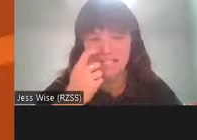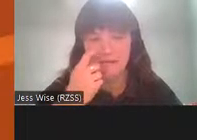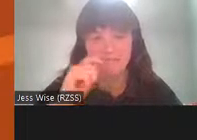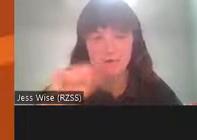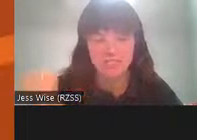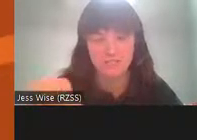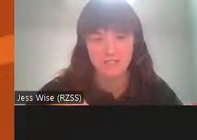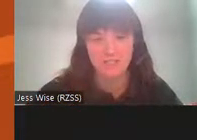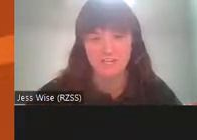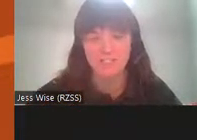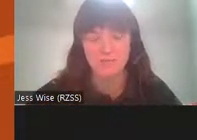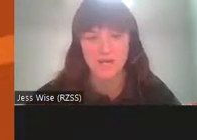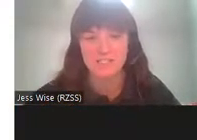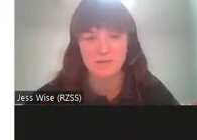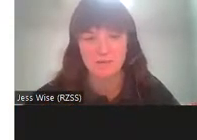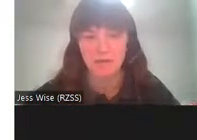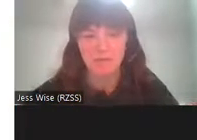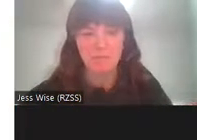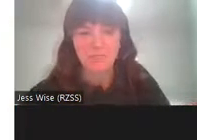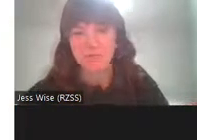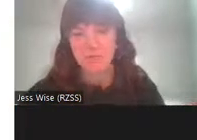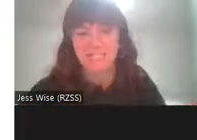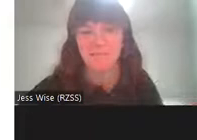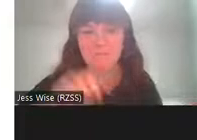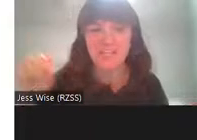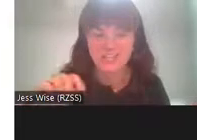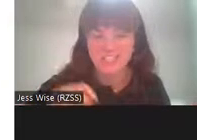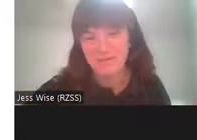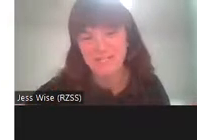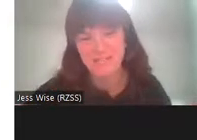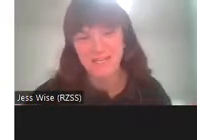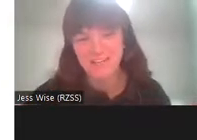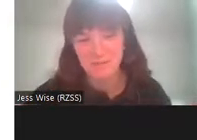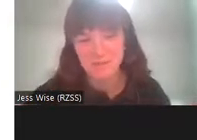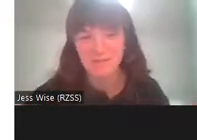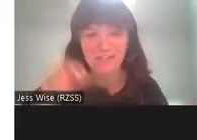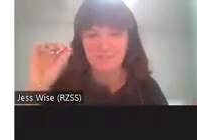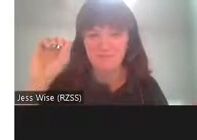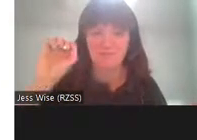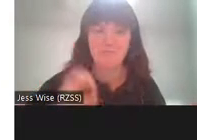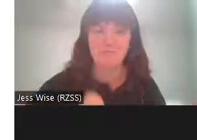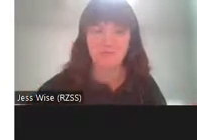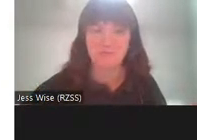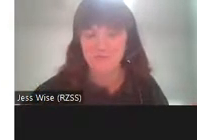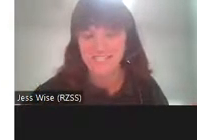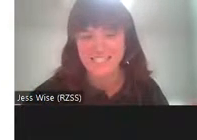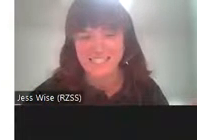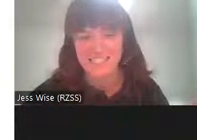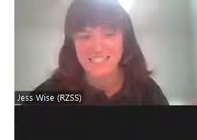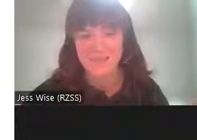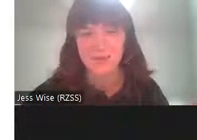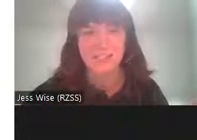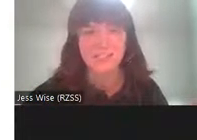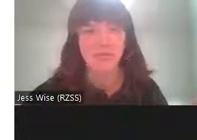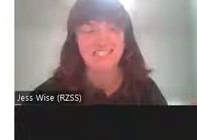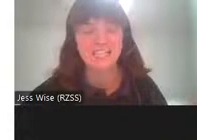if we skip forward a slide, because I'm aware that some people might have multiple pins, you can see a picture of me if I'm appearing very small or sort of pixelated